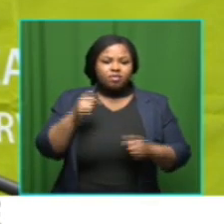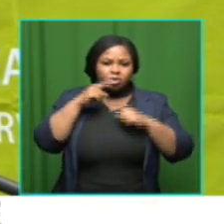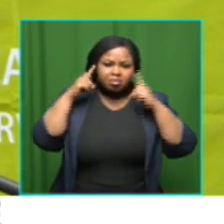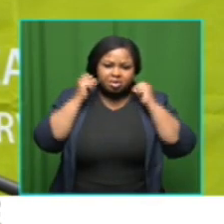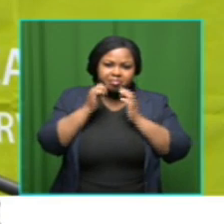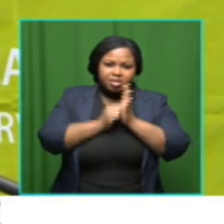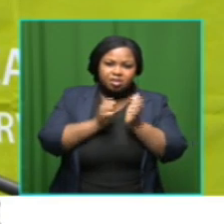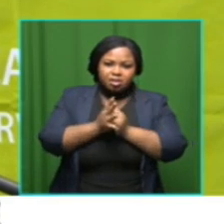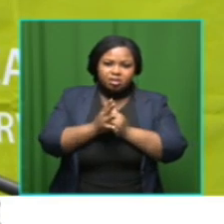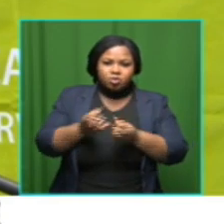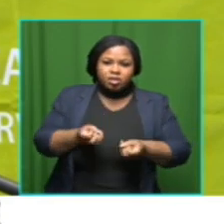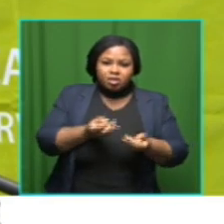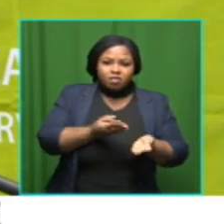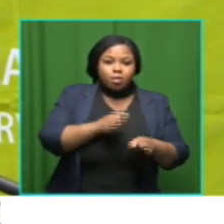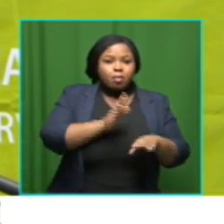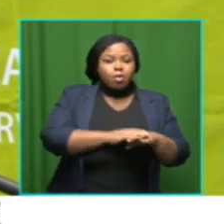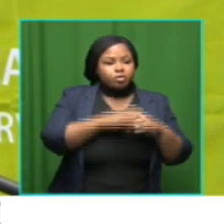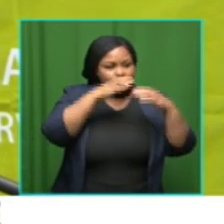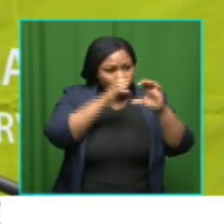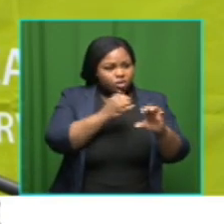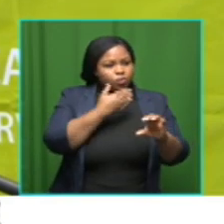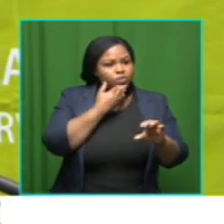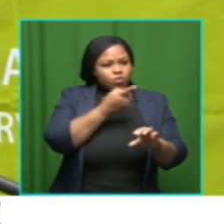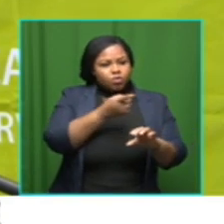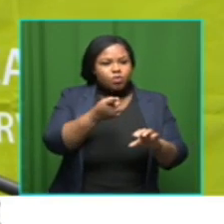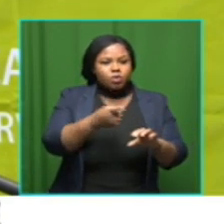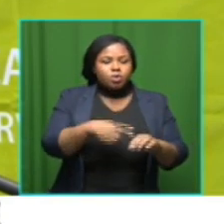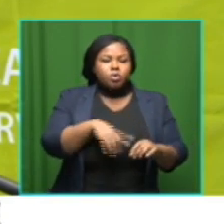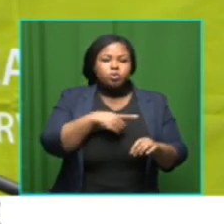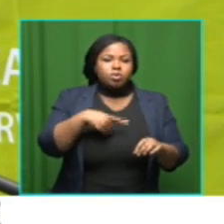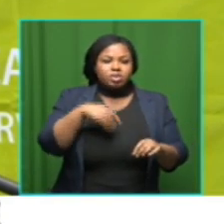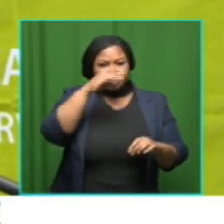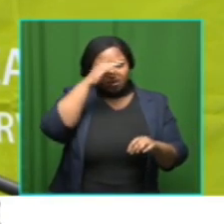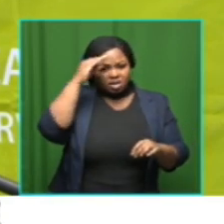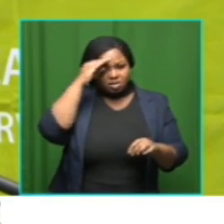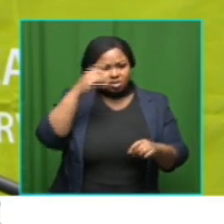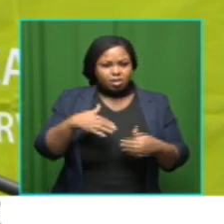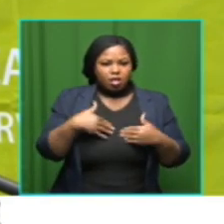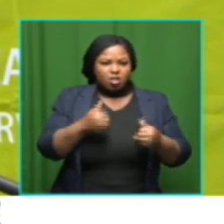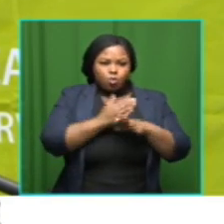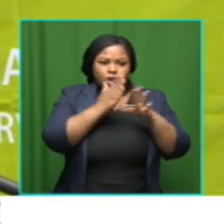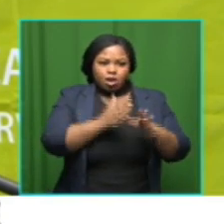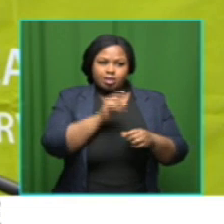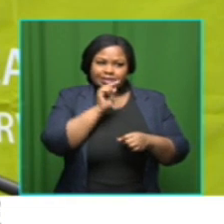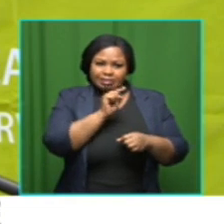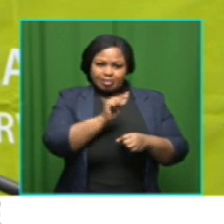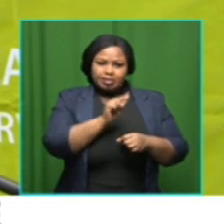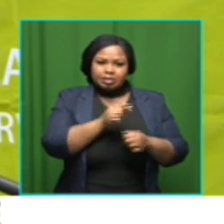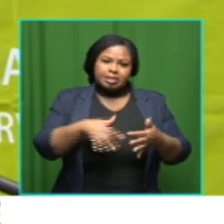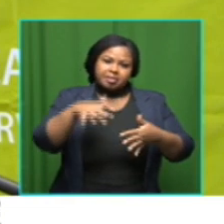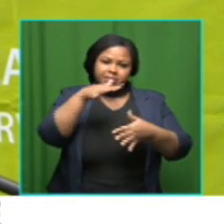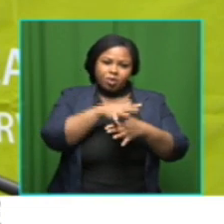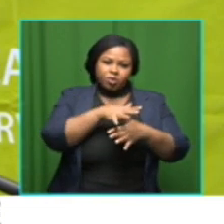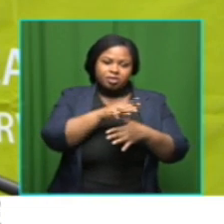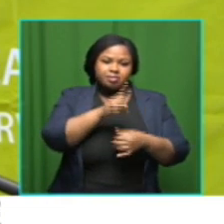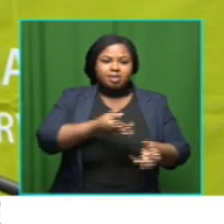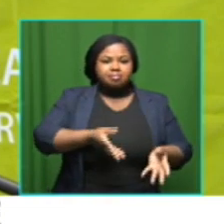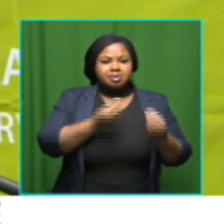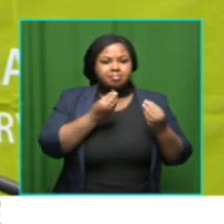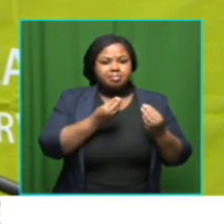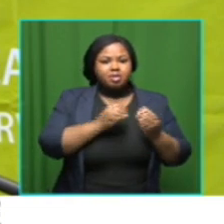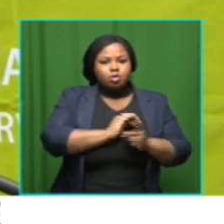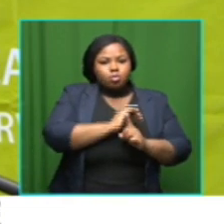those who will generally want, who will be able to treat, the patients. And the issue